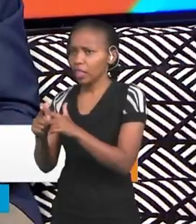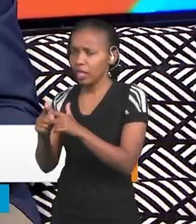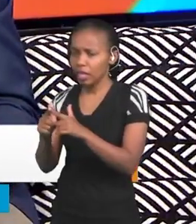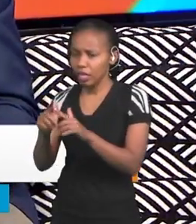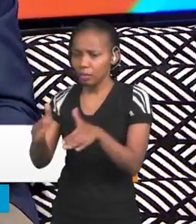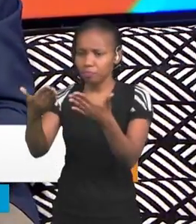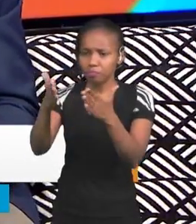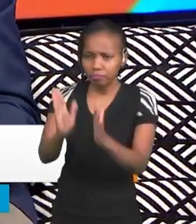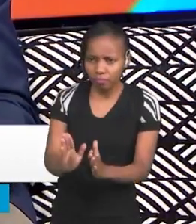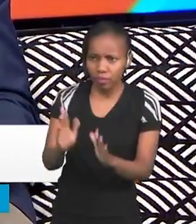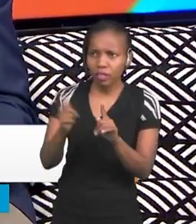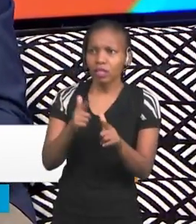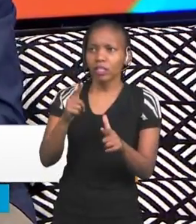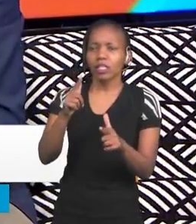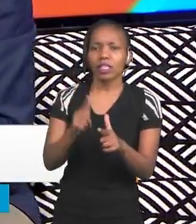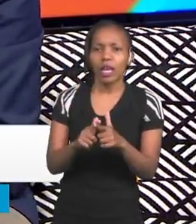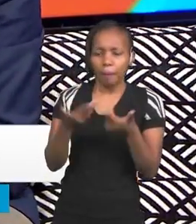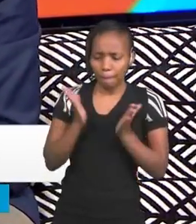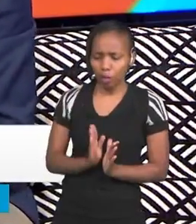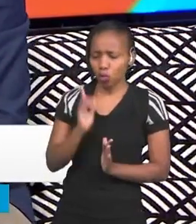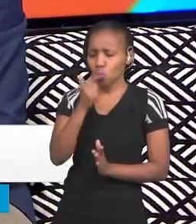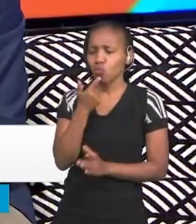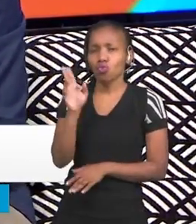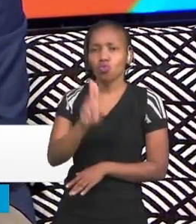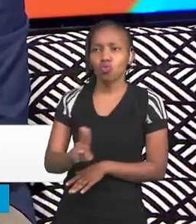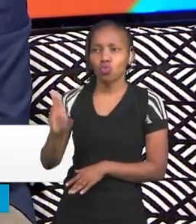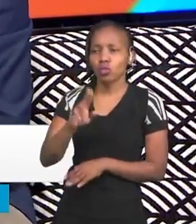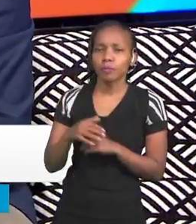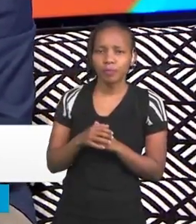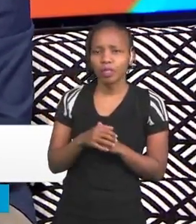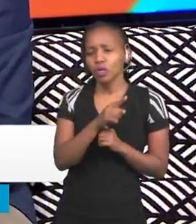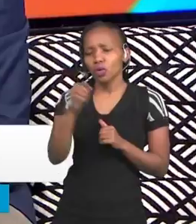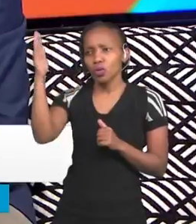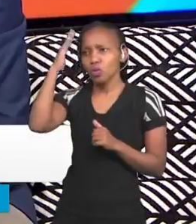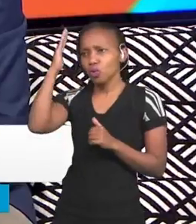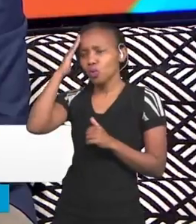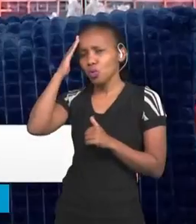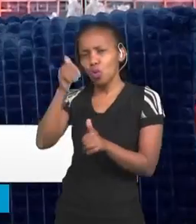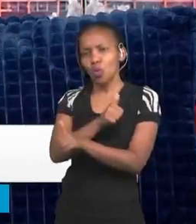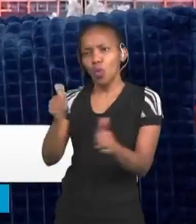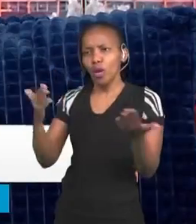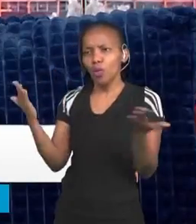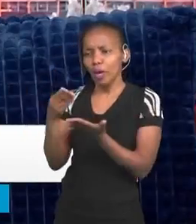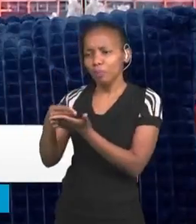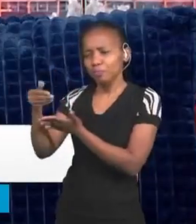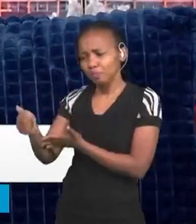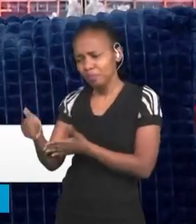to mini supplier, to the consumer. Yeah. Now, you know very well all these corners. What are you doing about this? All right.